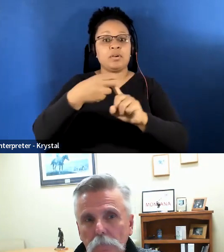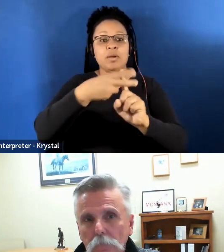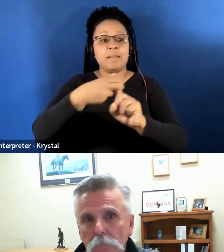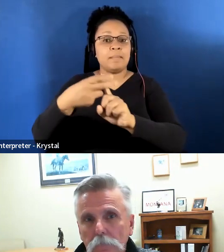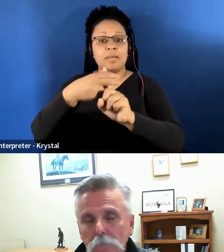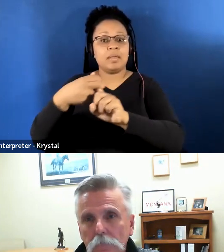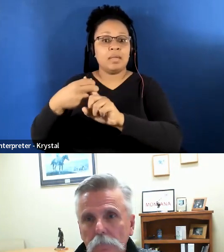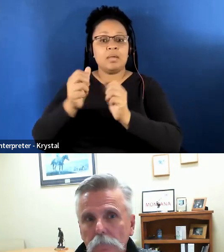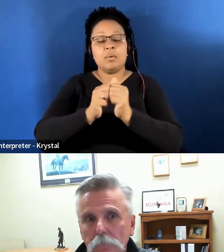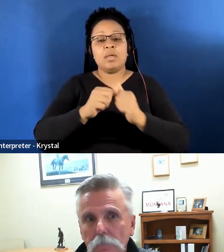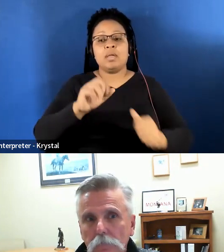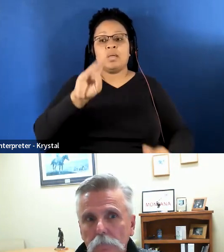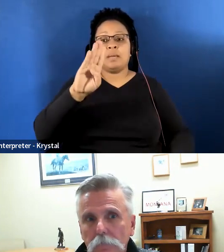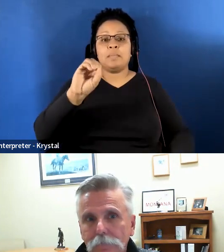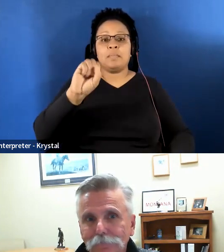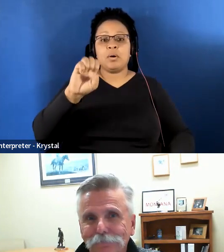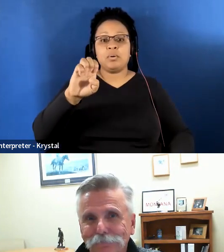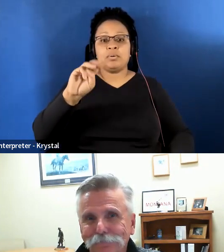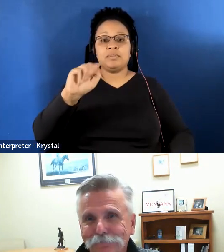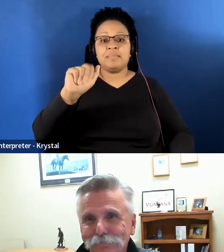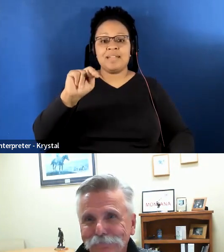office. I work with Scott.